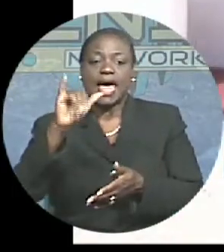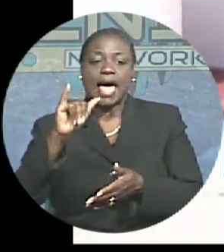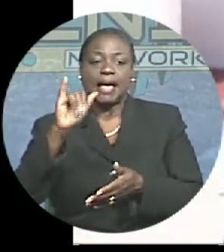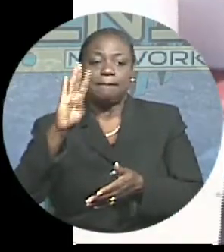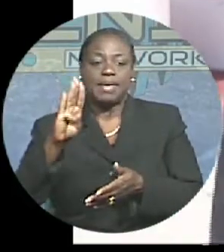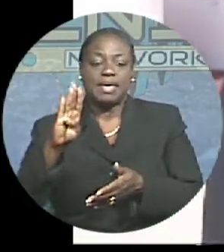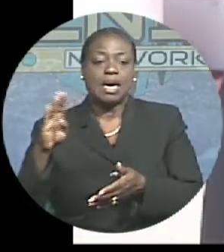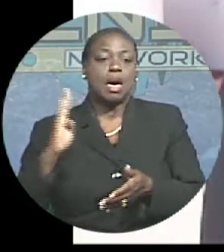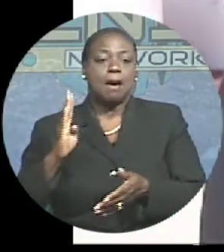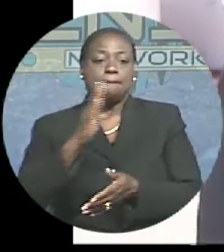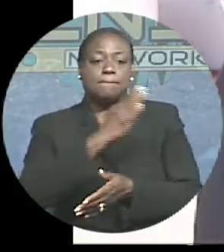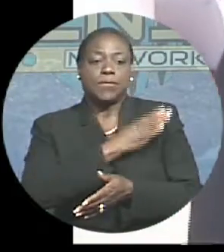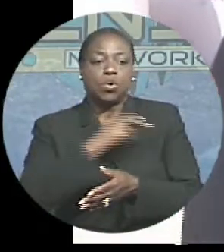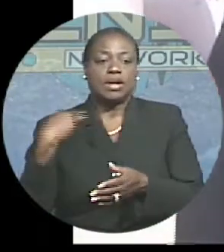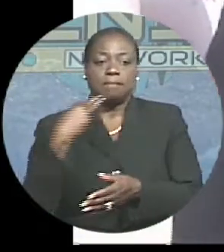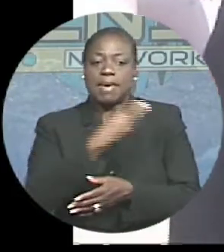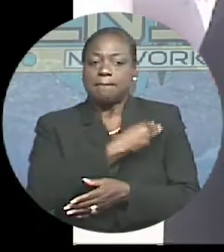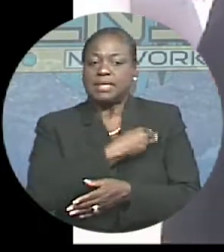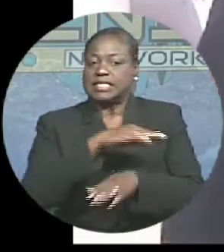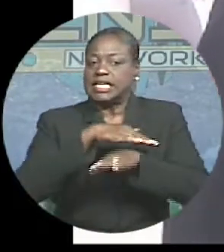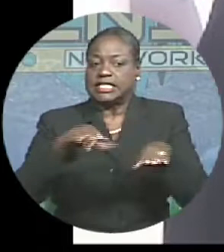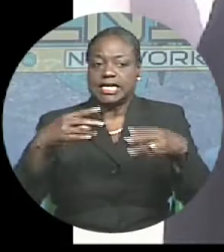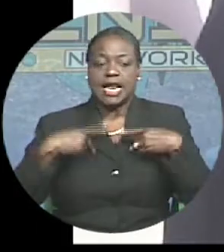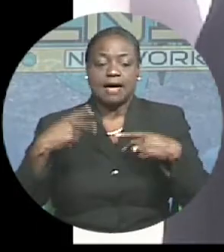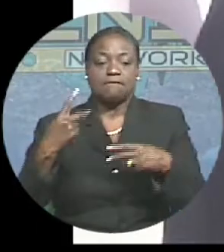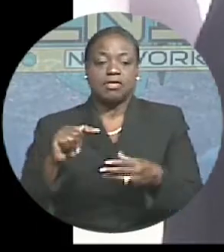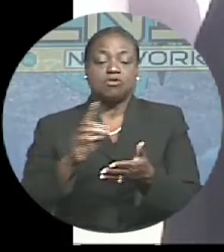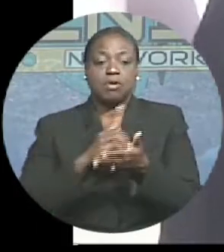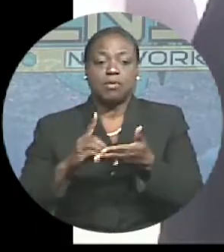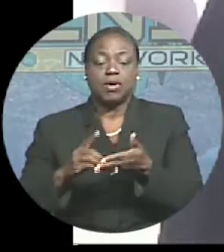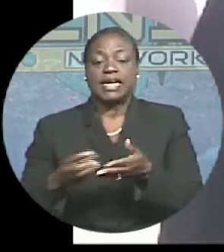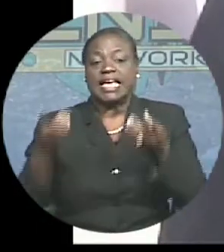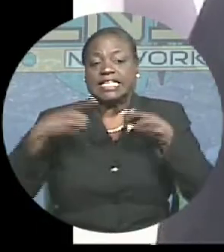yet. Since that time, I think last week,